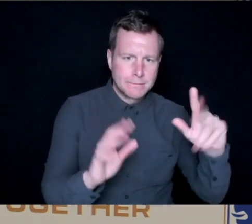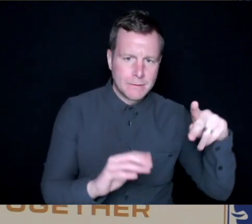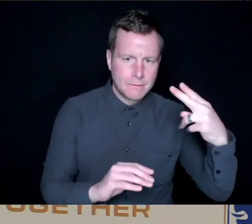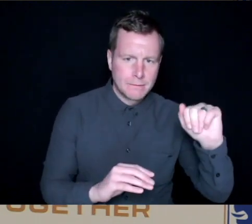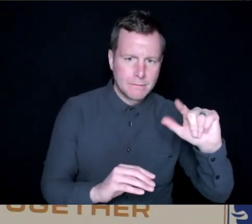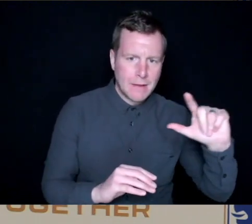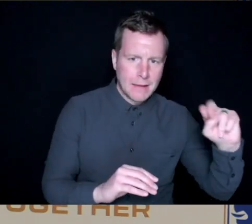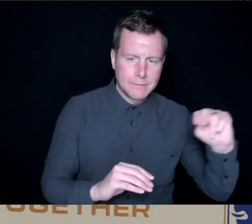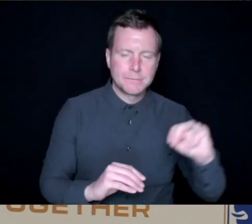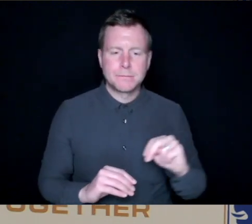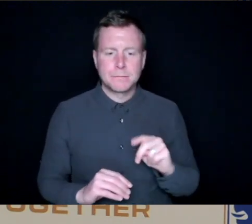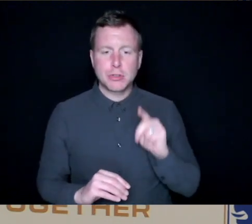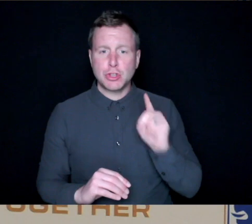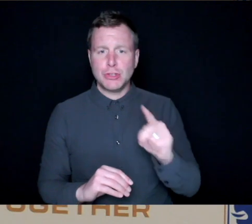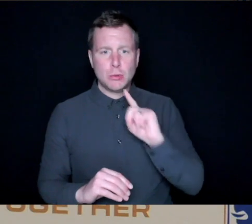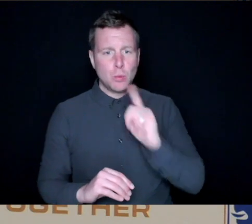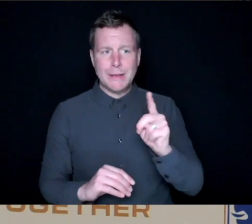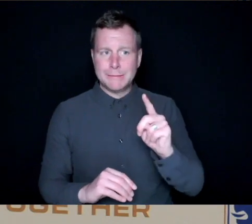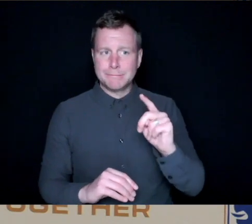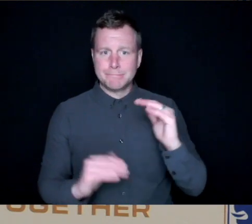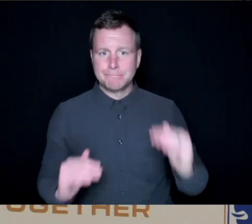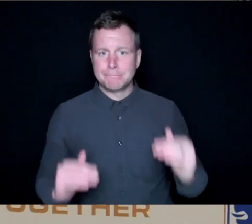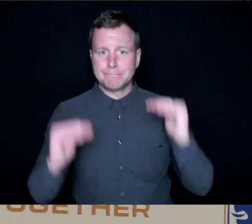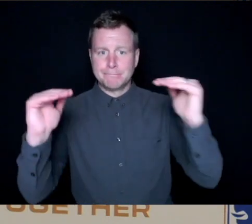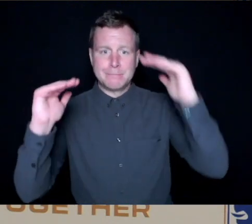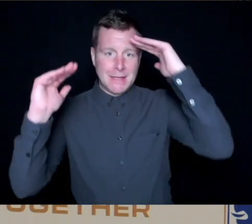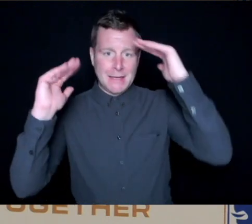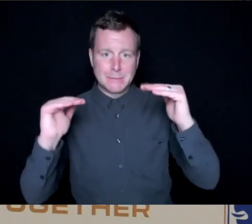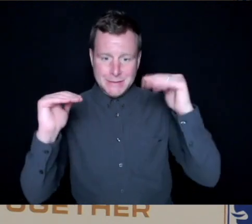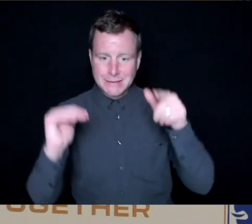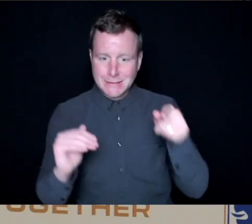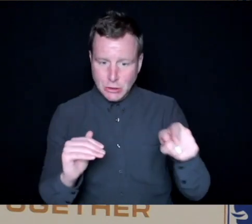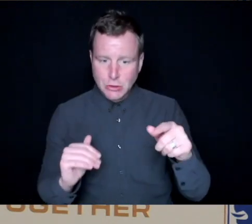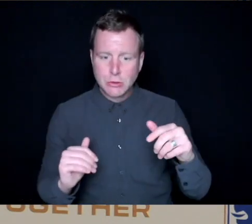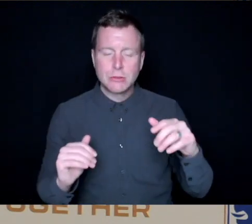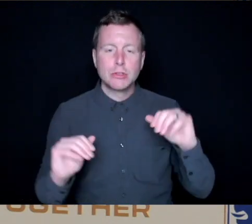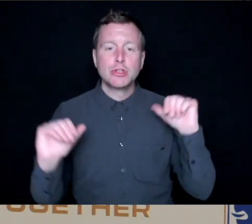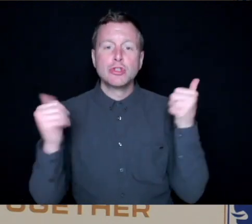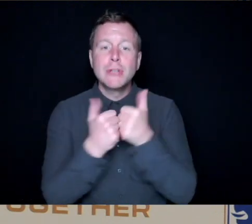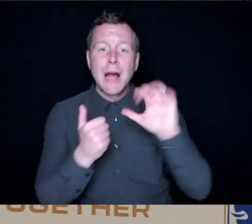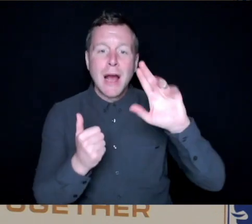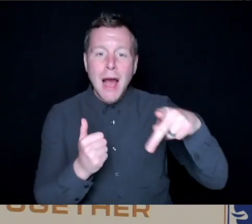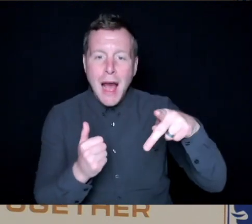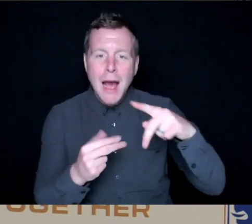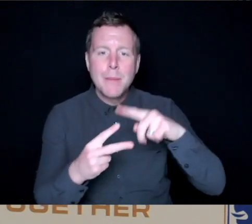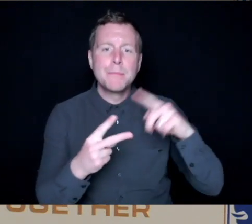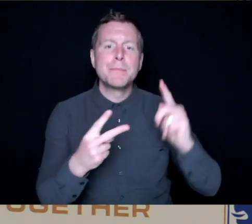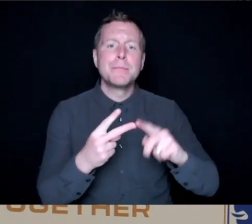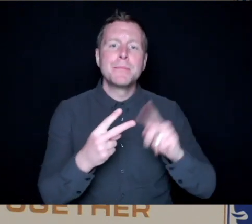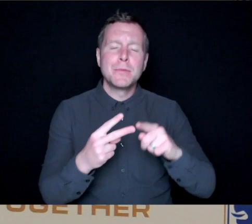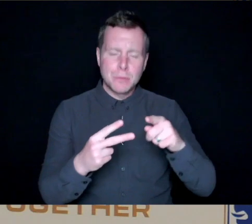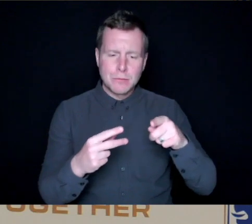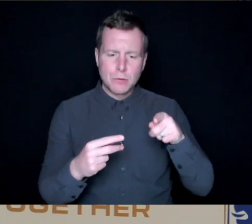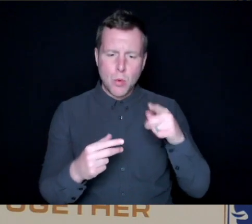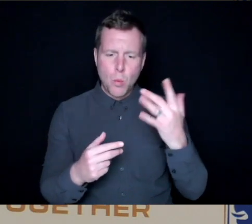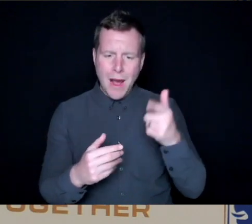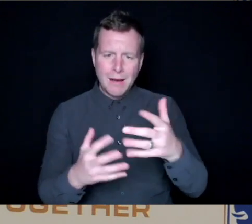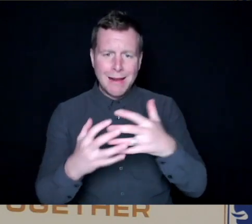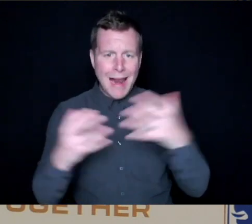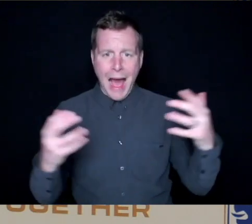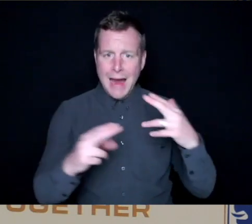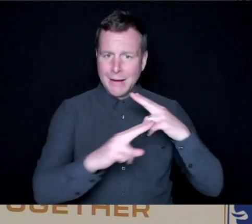last year she set the bar for herself really high early in the Challenge Cup and early in the season because she had to